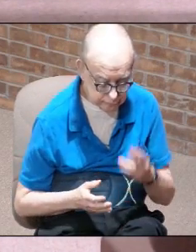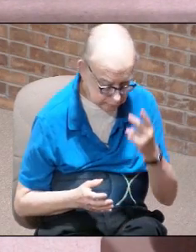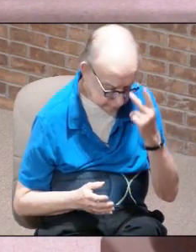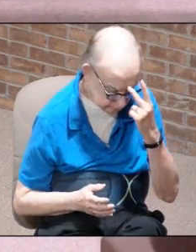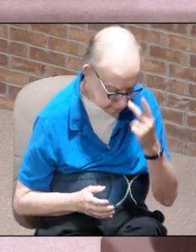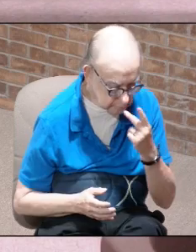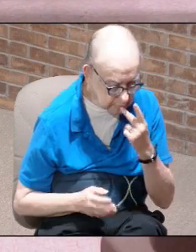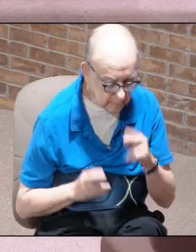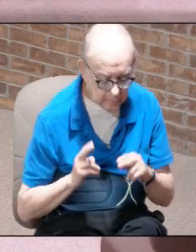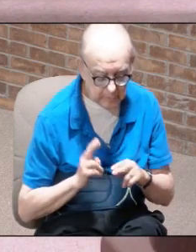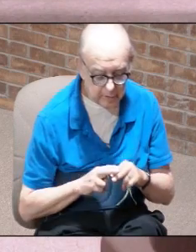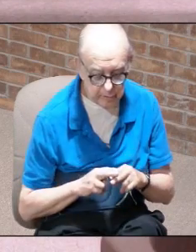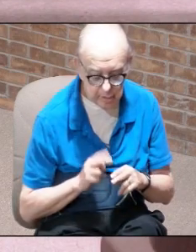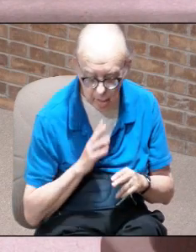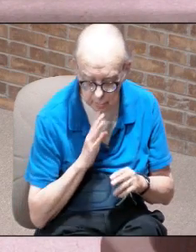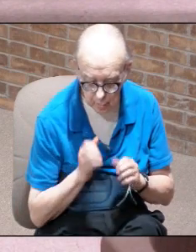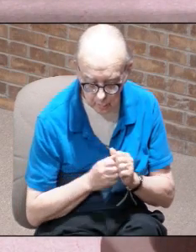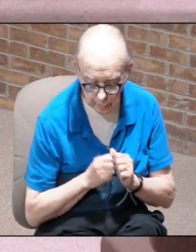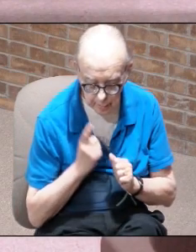down and talk to them for 5 minutes